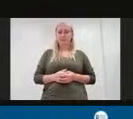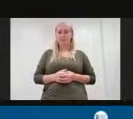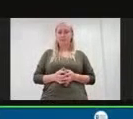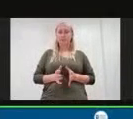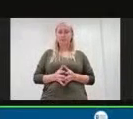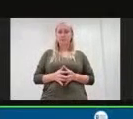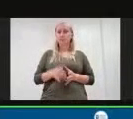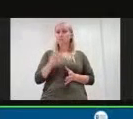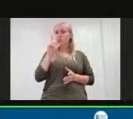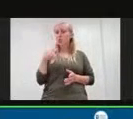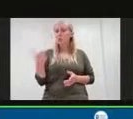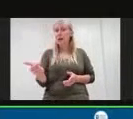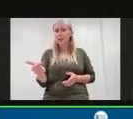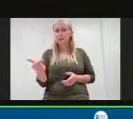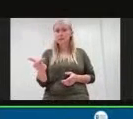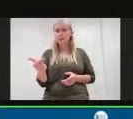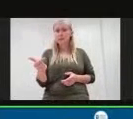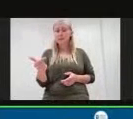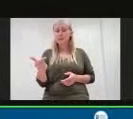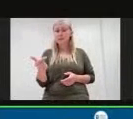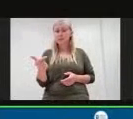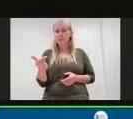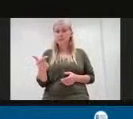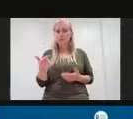It. Okay, who's next?